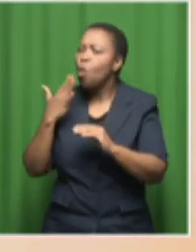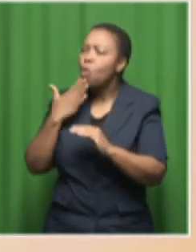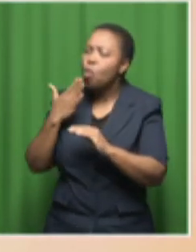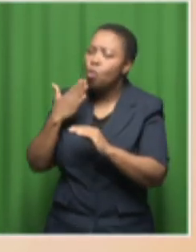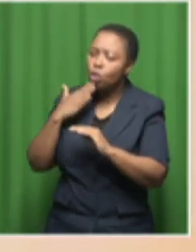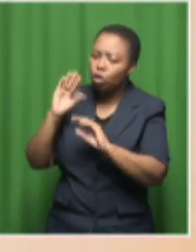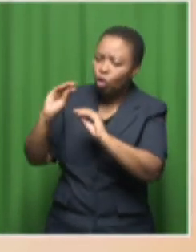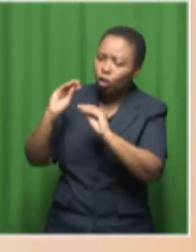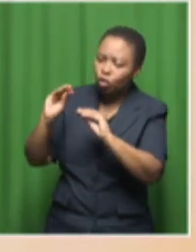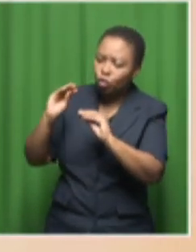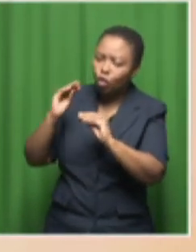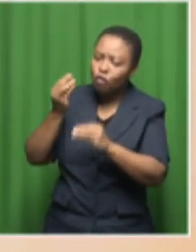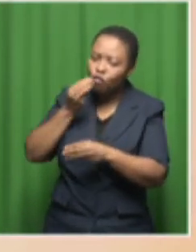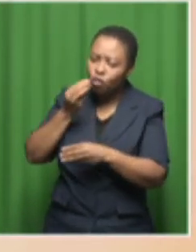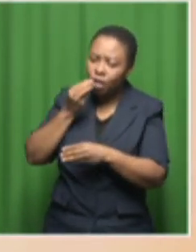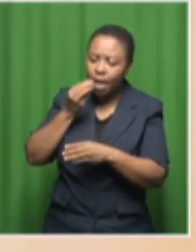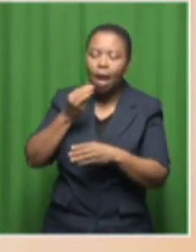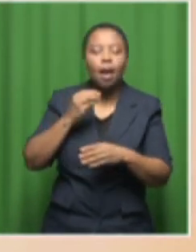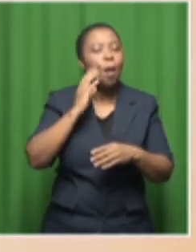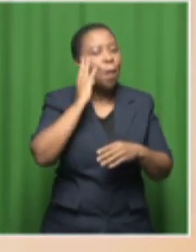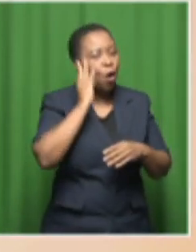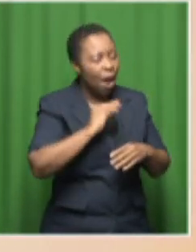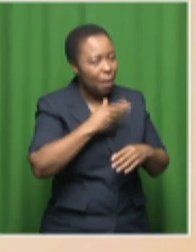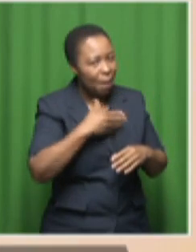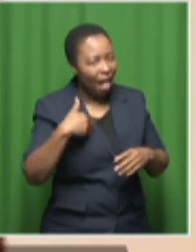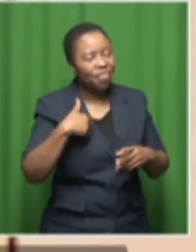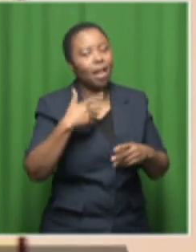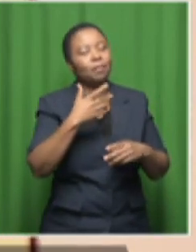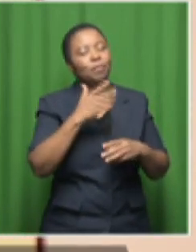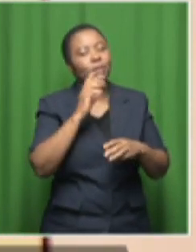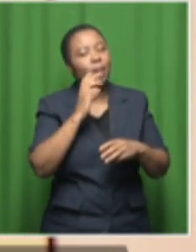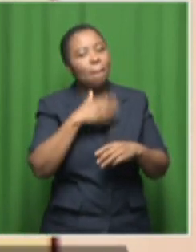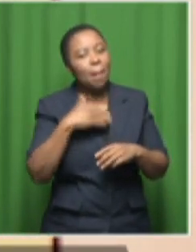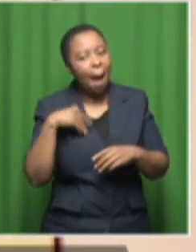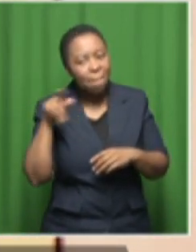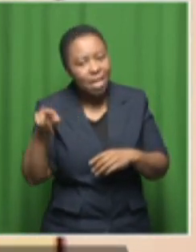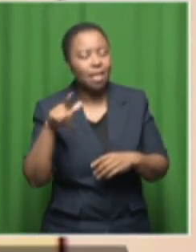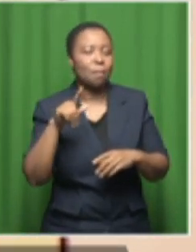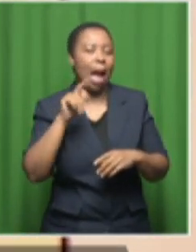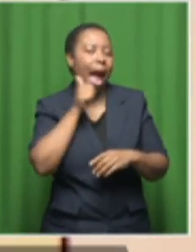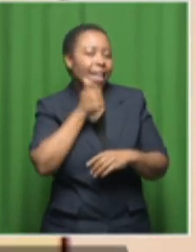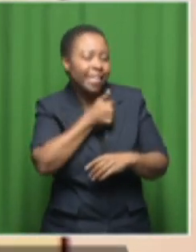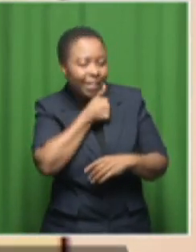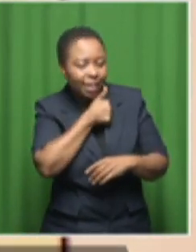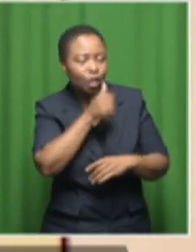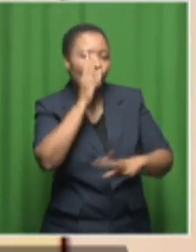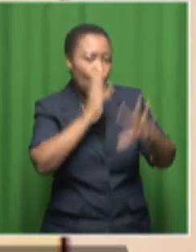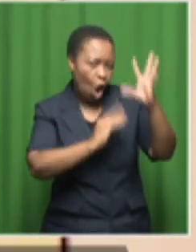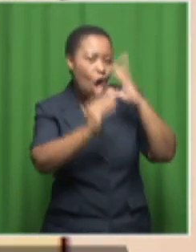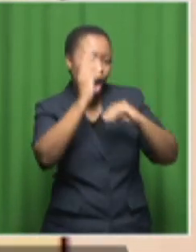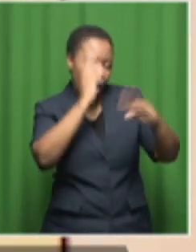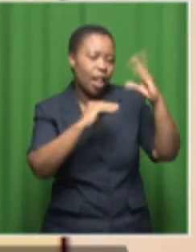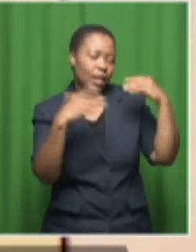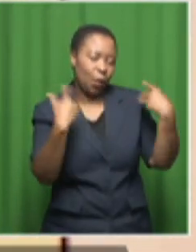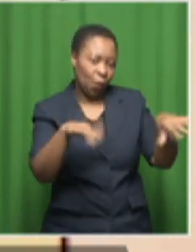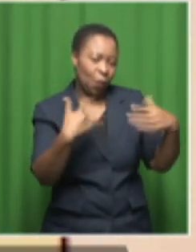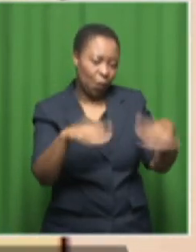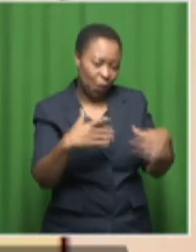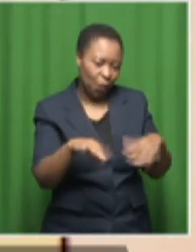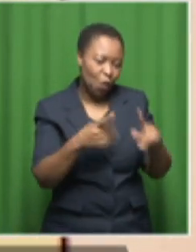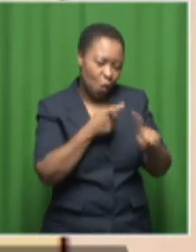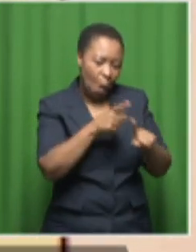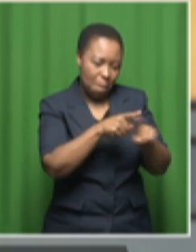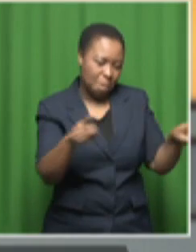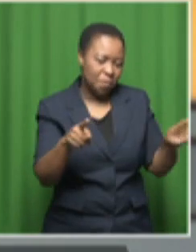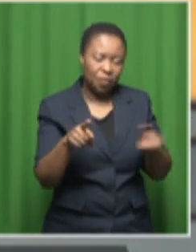particular? In particular, yeah. My grandmother, my mother, my aunt. Yeah, I've been learning so much from them. Okay, so as they were